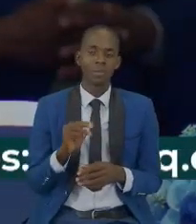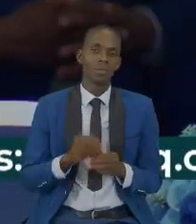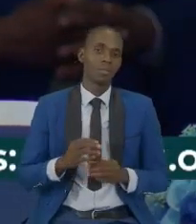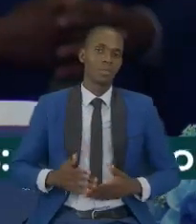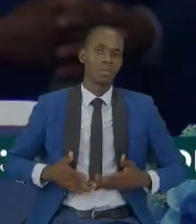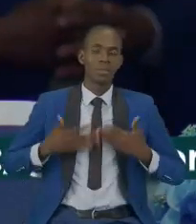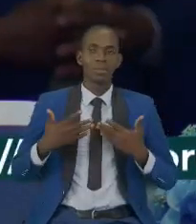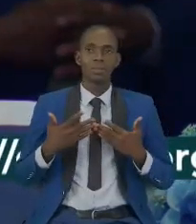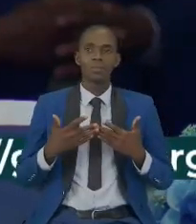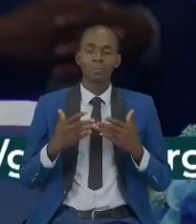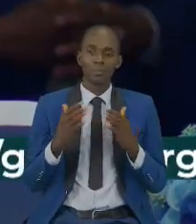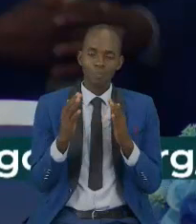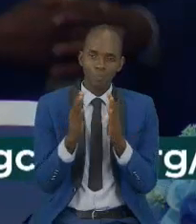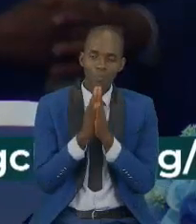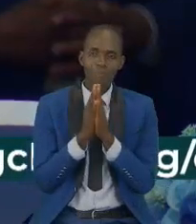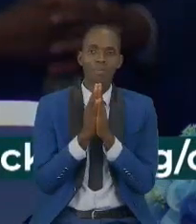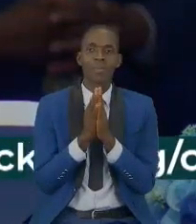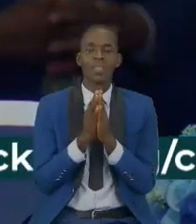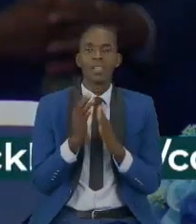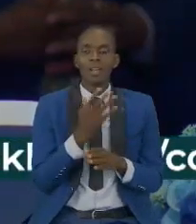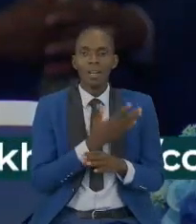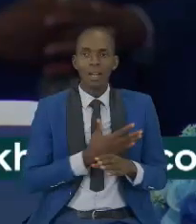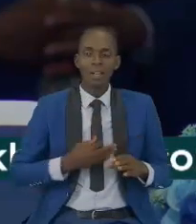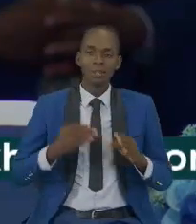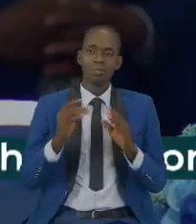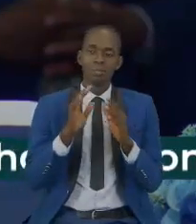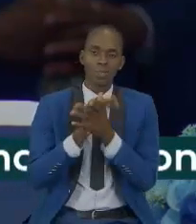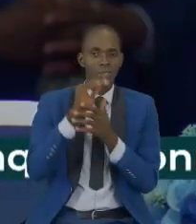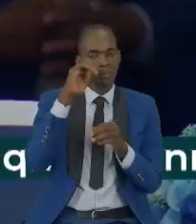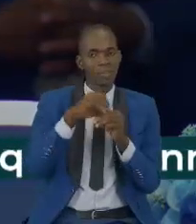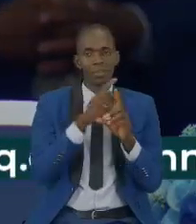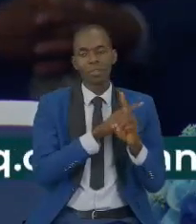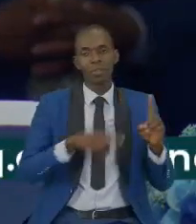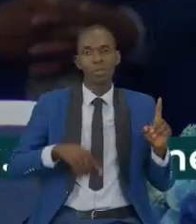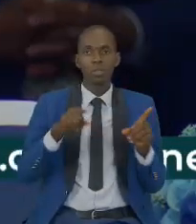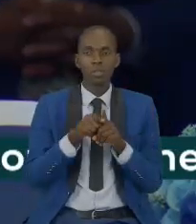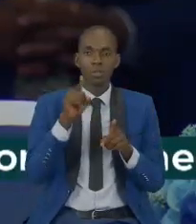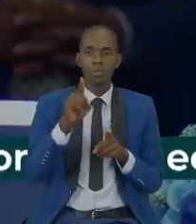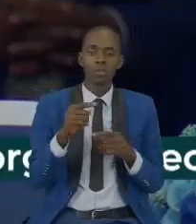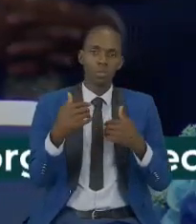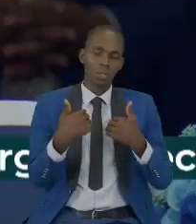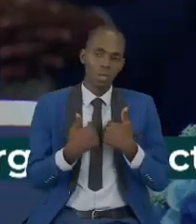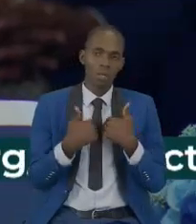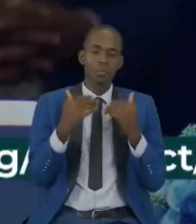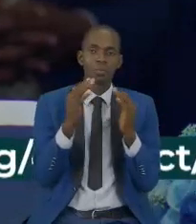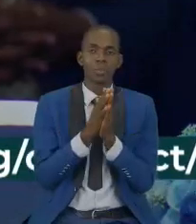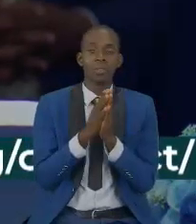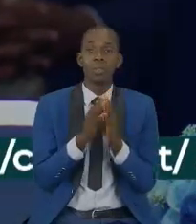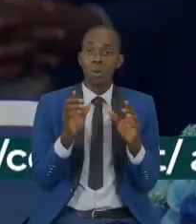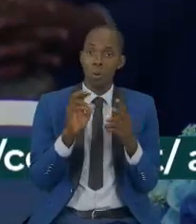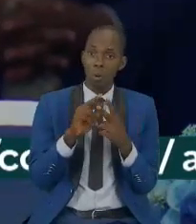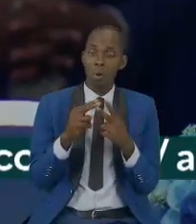Don't force them up. The power of God will take them up. But encourage them and speak to them. The pastor has prayed. Believe the